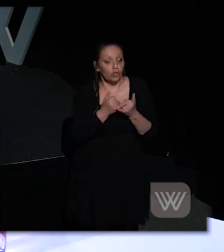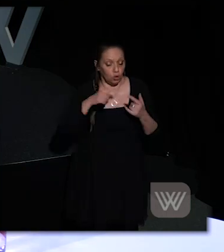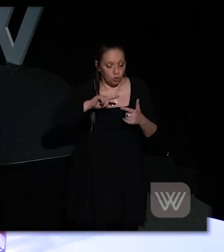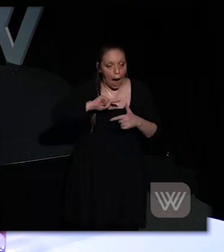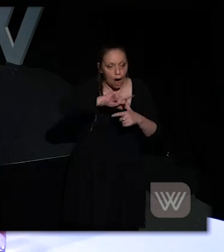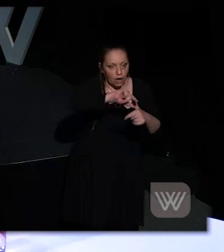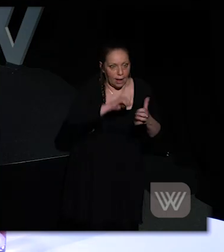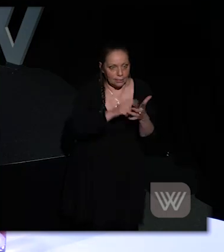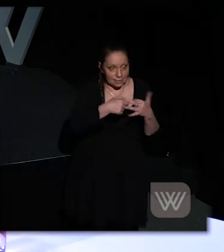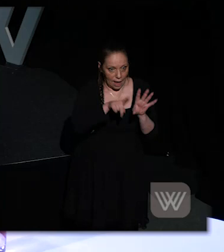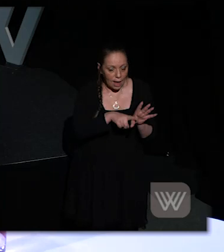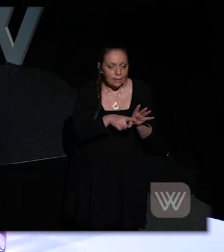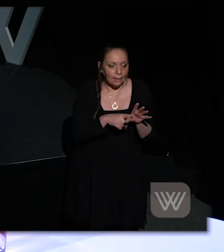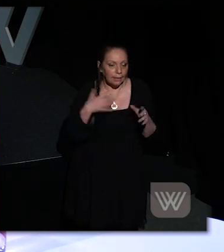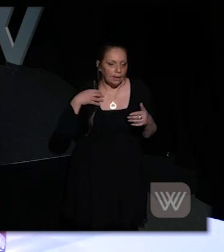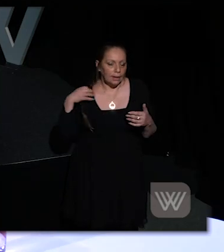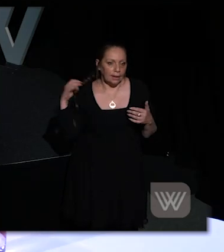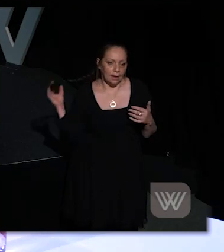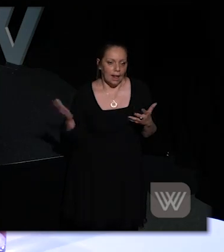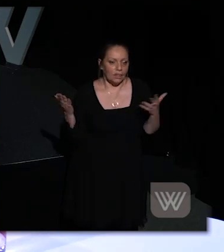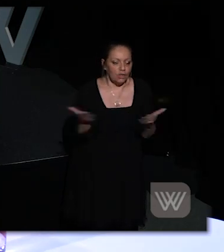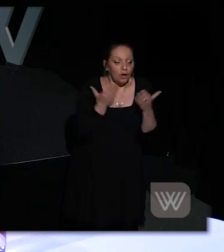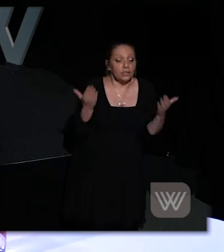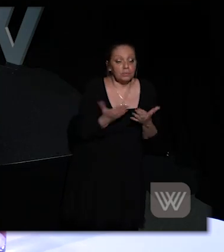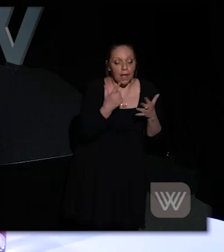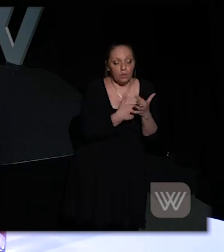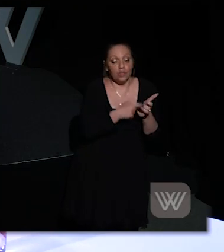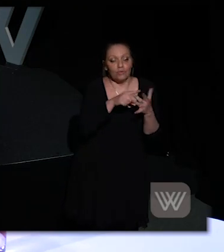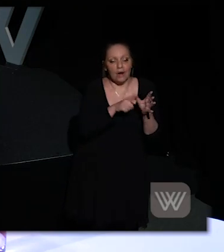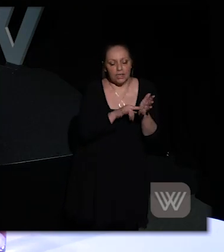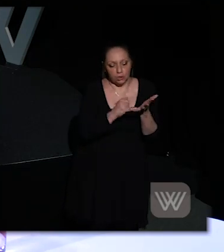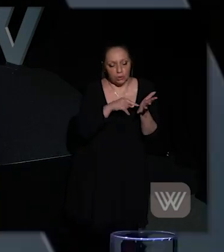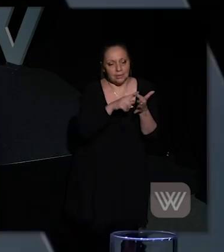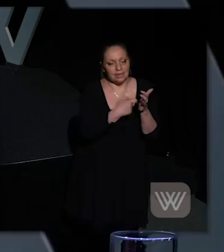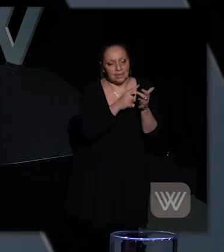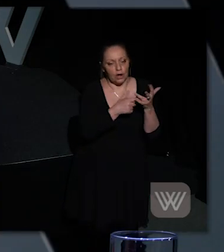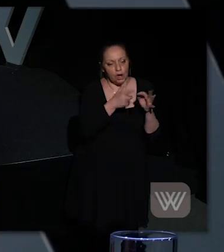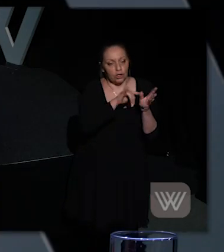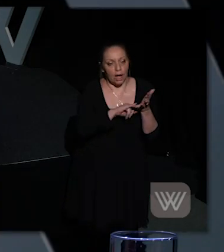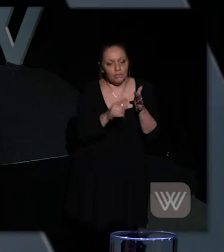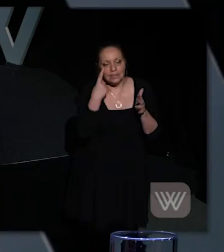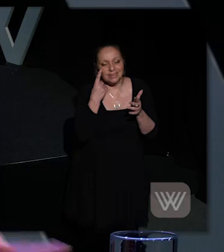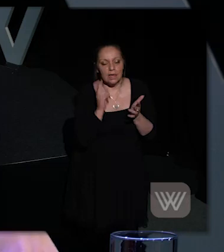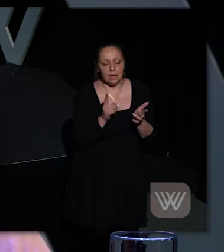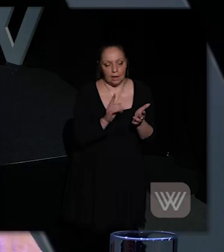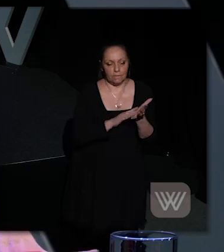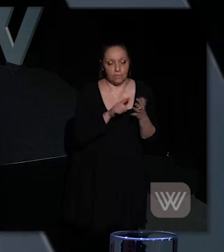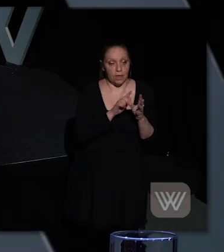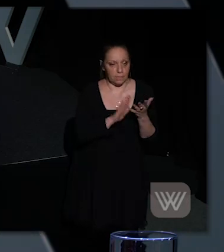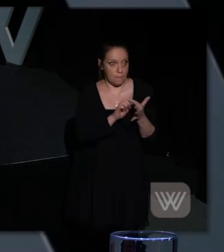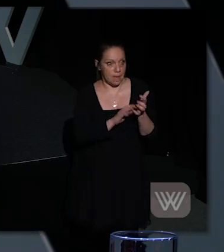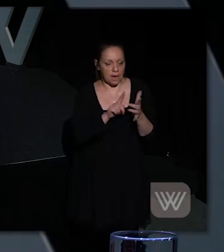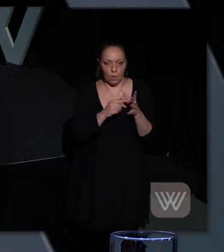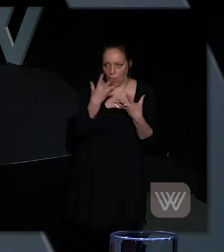they were basically playing into the racial stereotypes and trying to see how badly they could get the media to get sucked in to this racial profiling